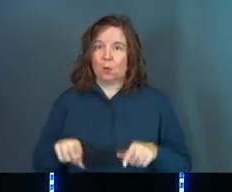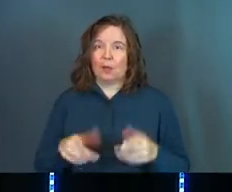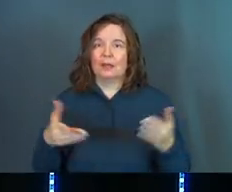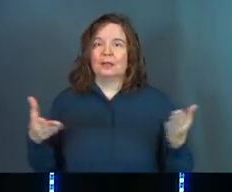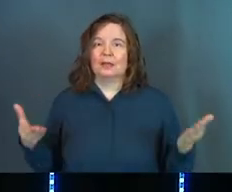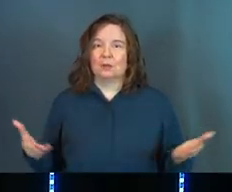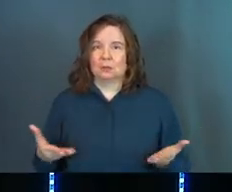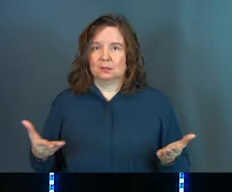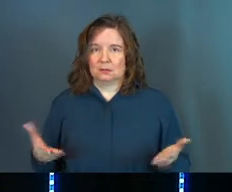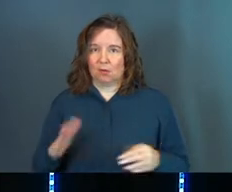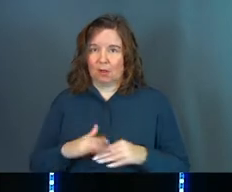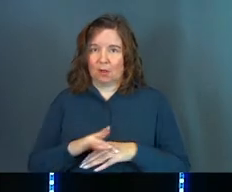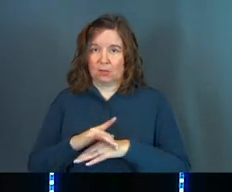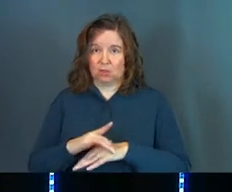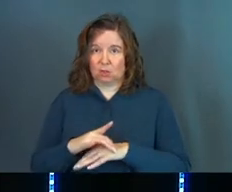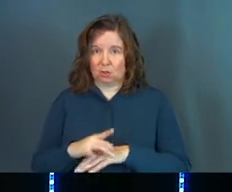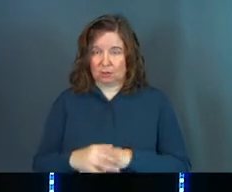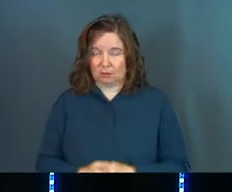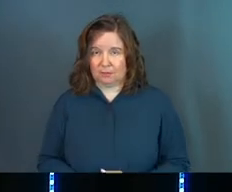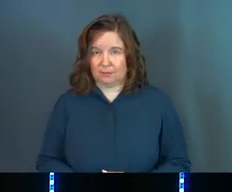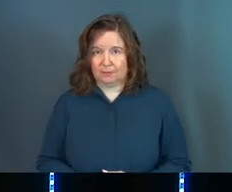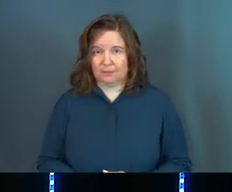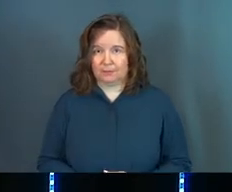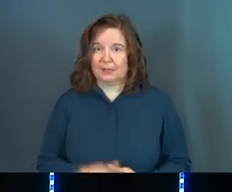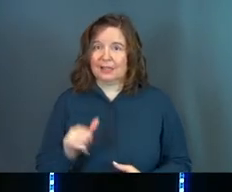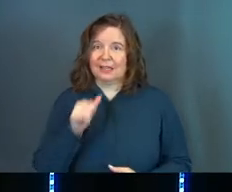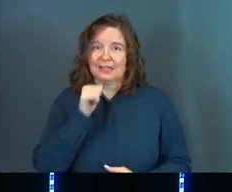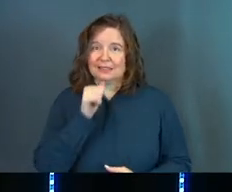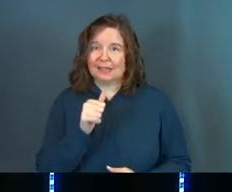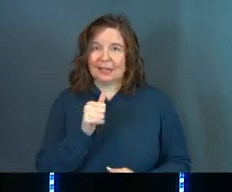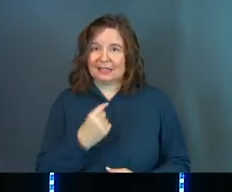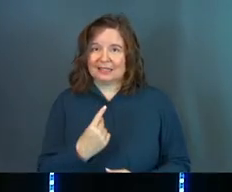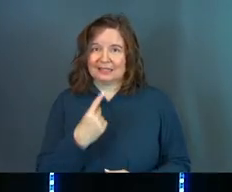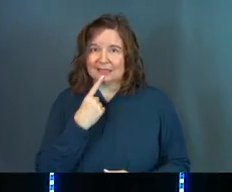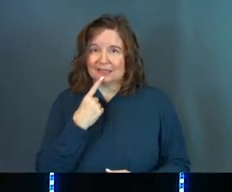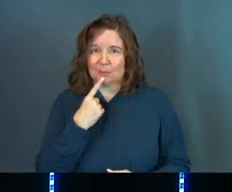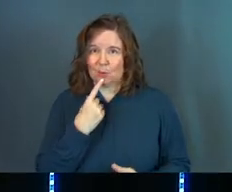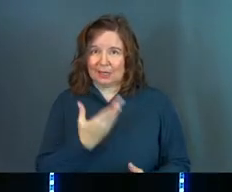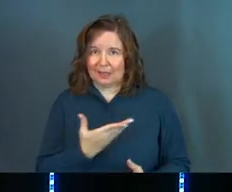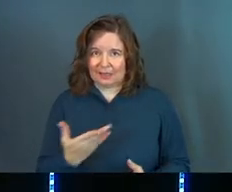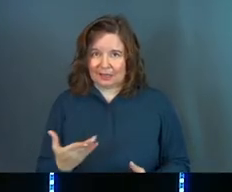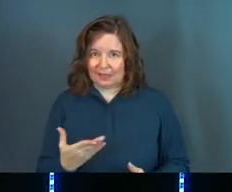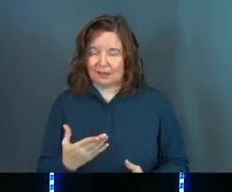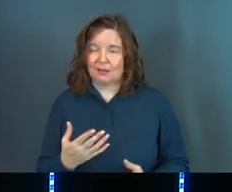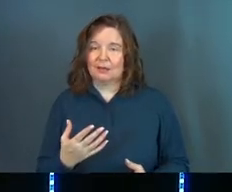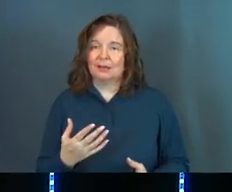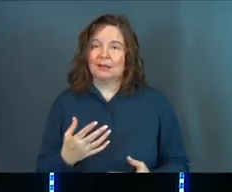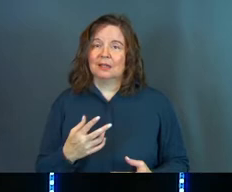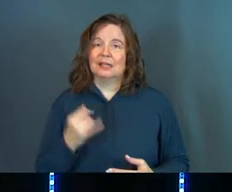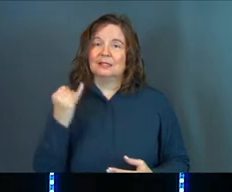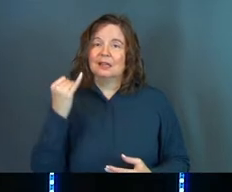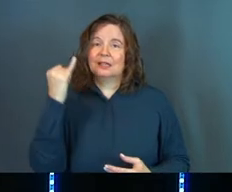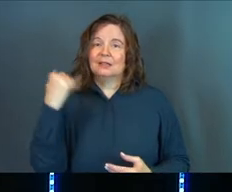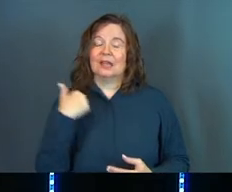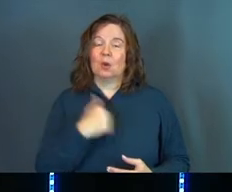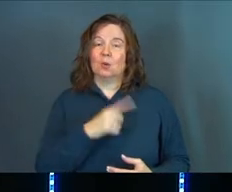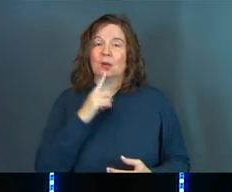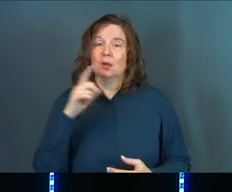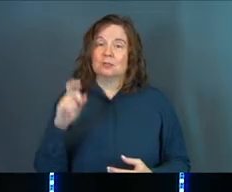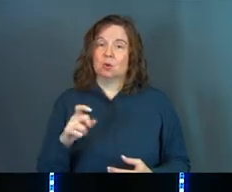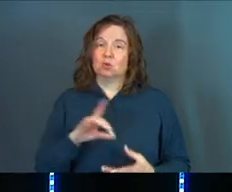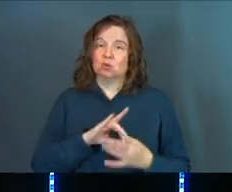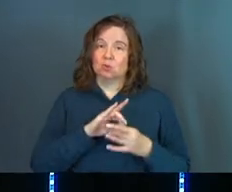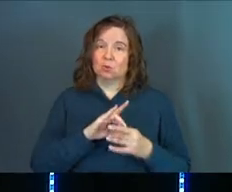he was on this earth. And that's not a disappointing proposition. It's the idea that we're